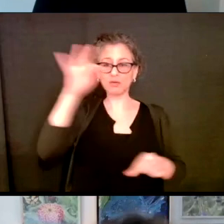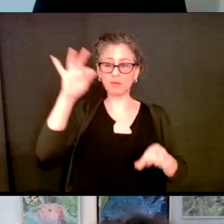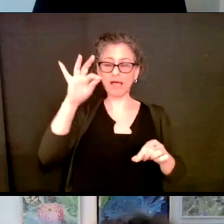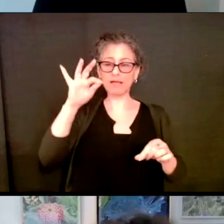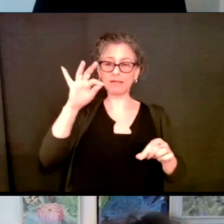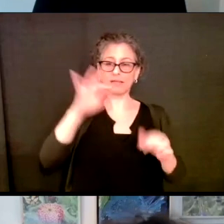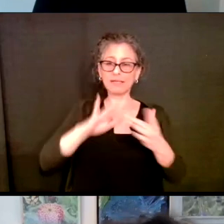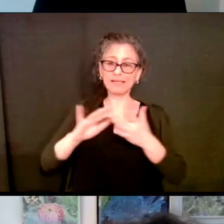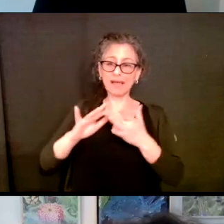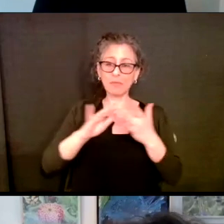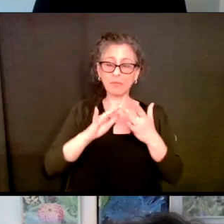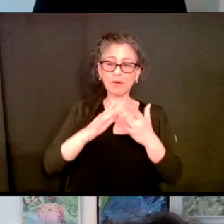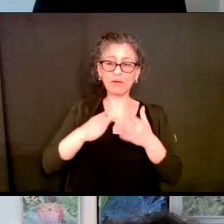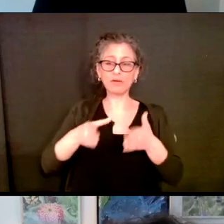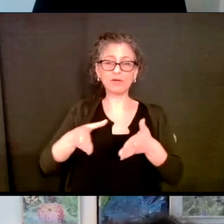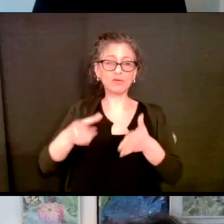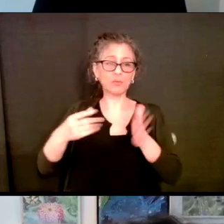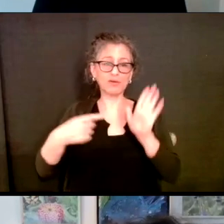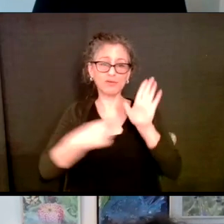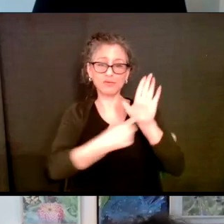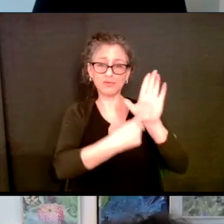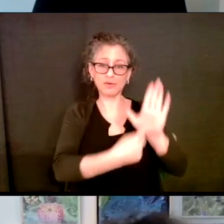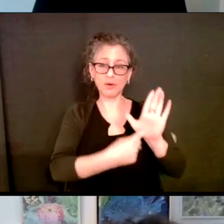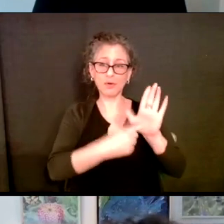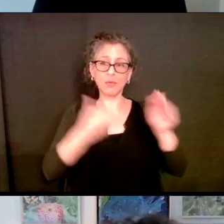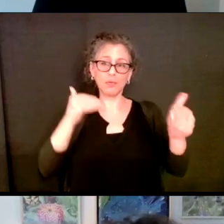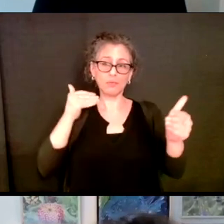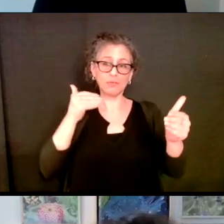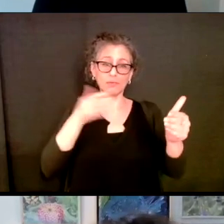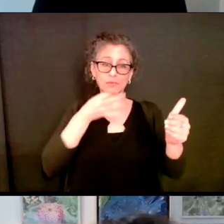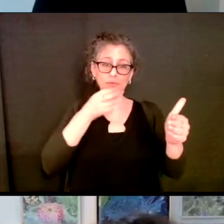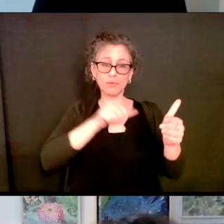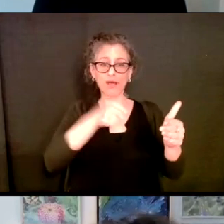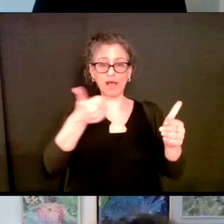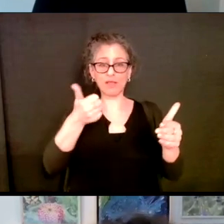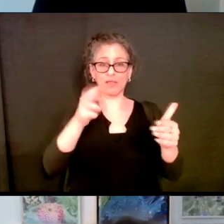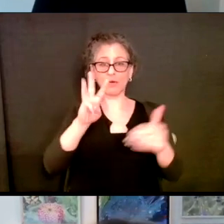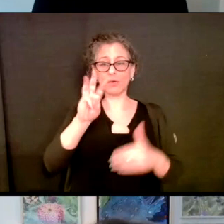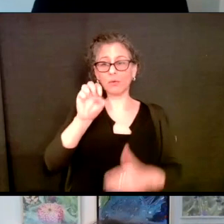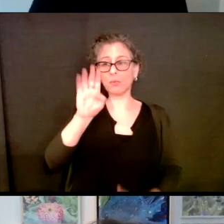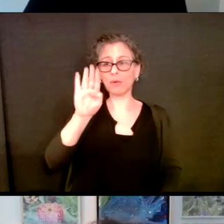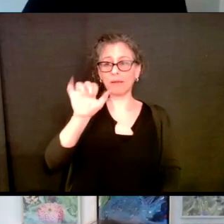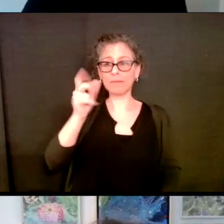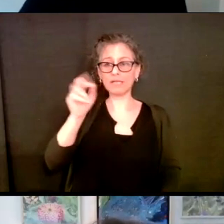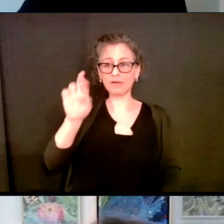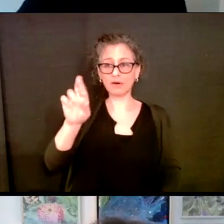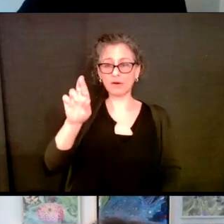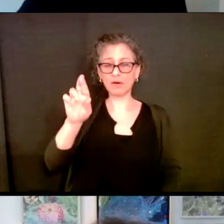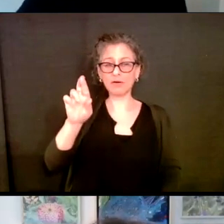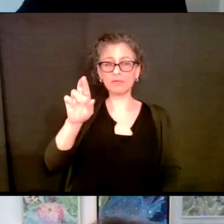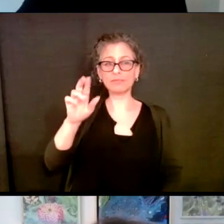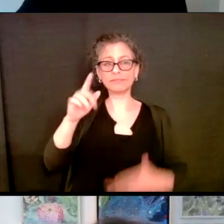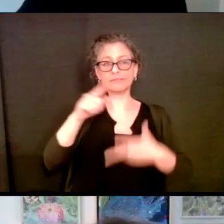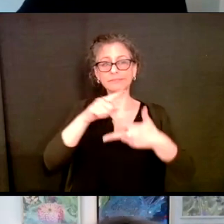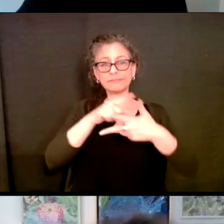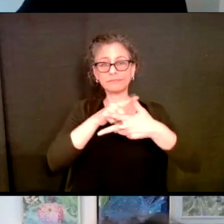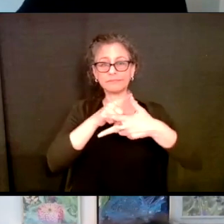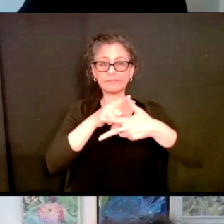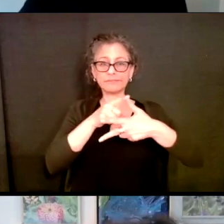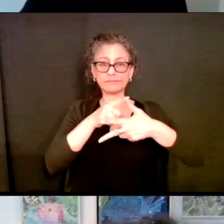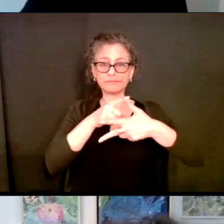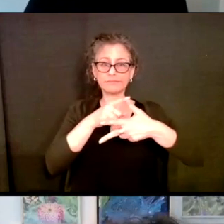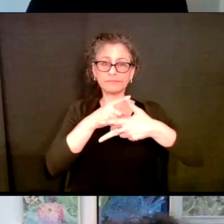everyone's attention to the upcoming webinars in this series. Next is April 10th, Stronger Together, where we'll hear